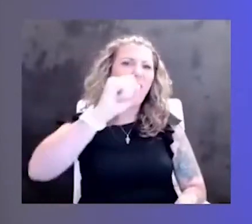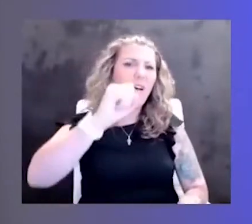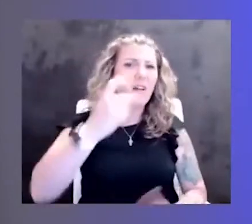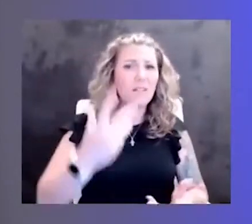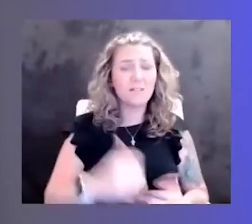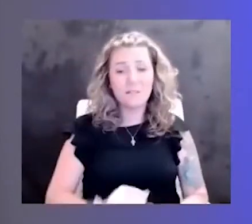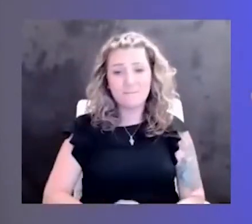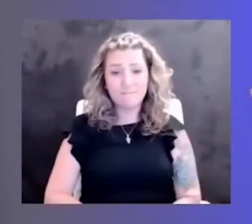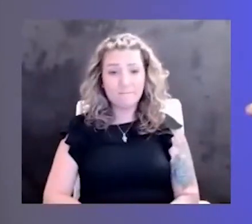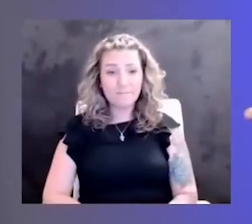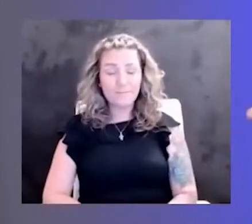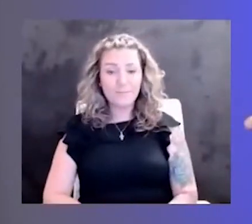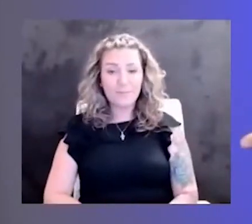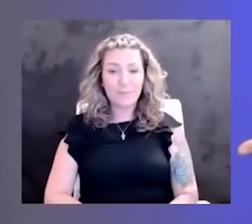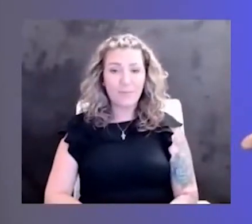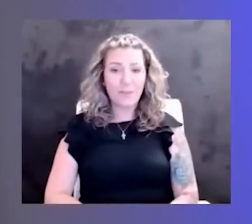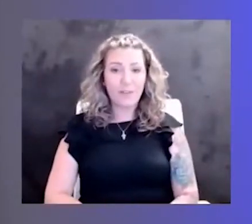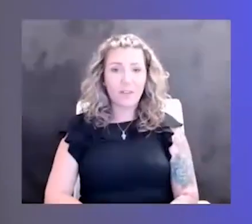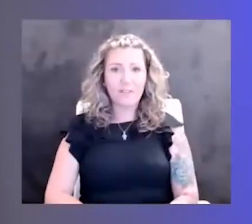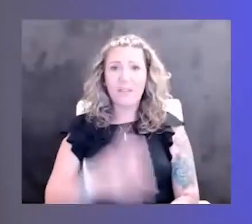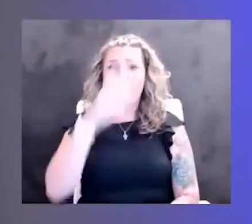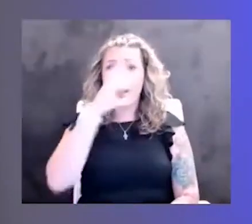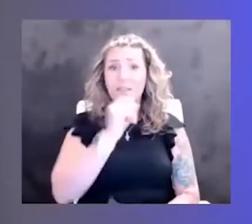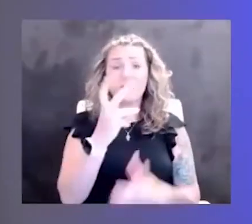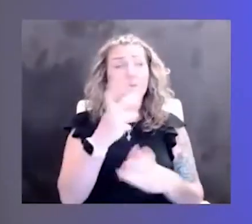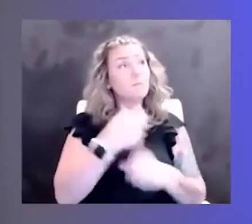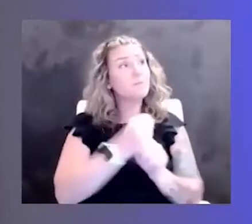I guess I just want to make sure because